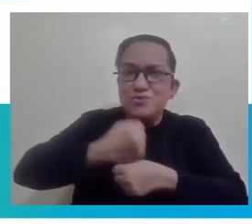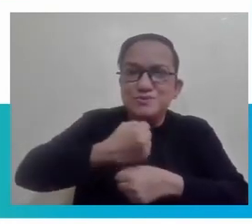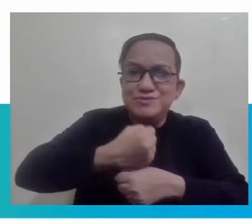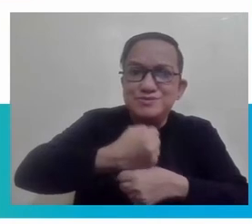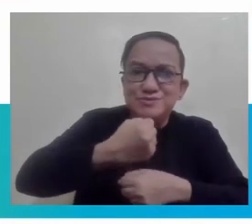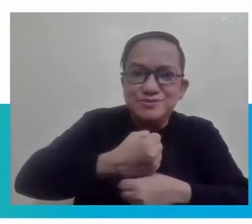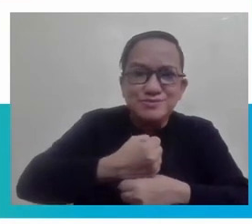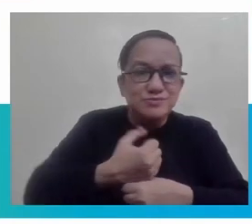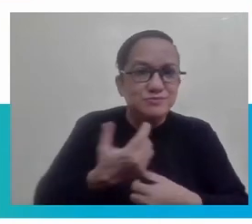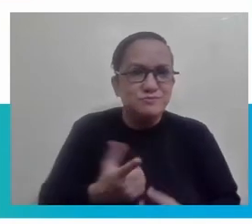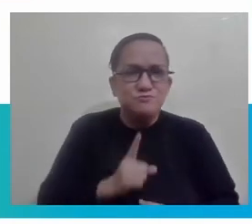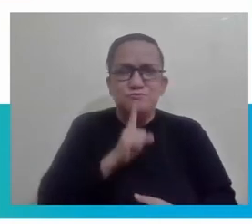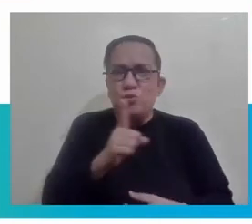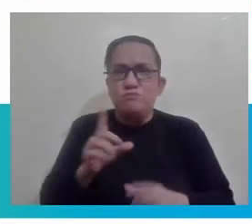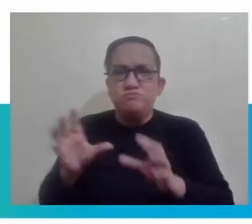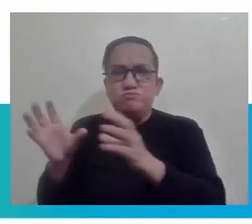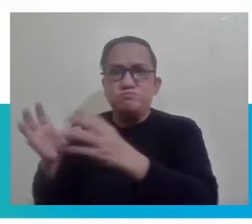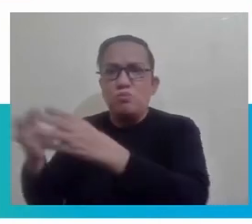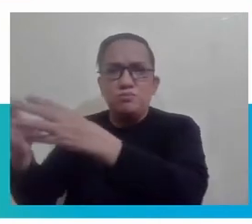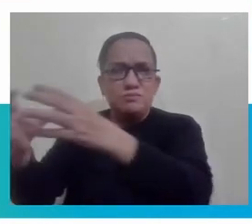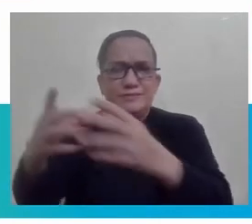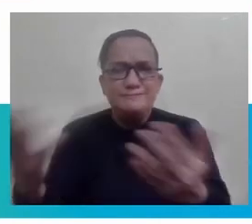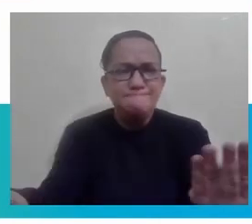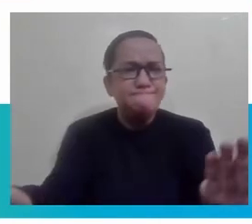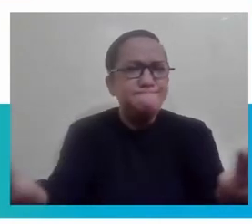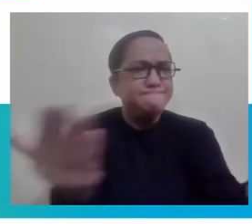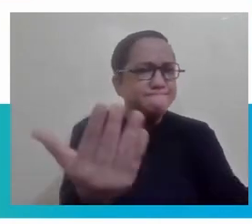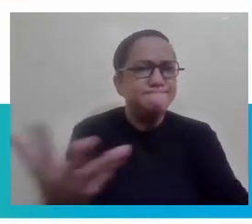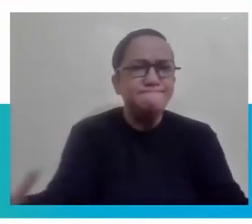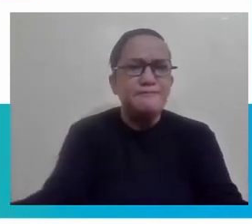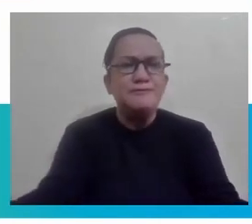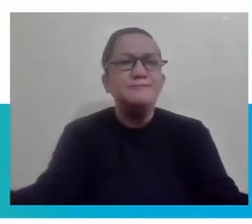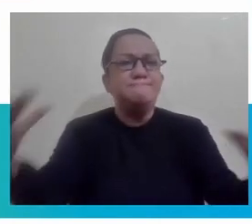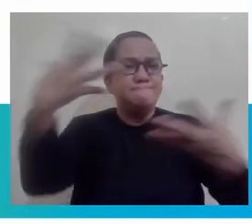all know, with full stakeholder involvement, the